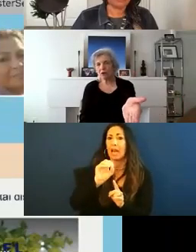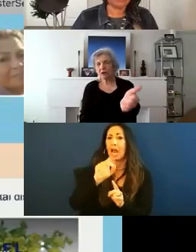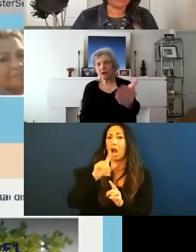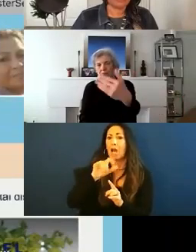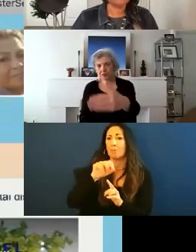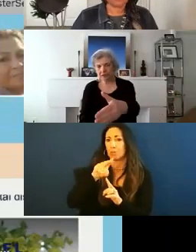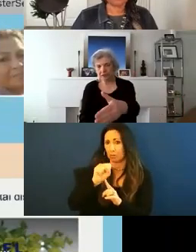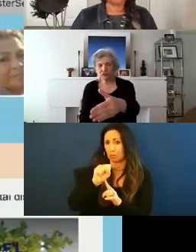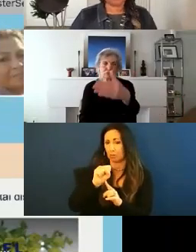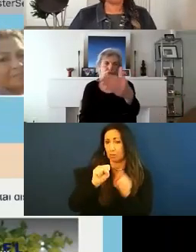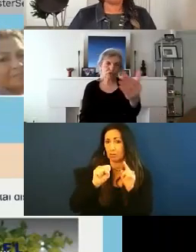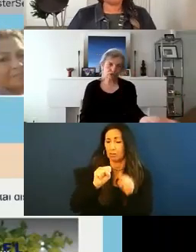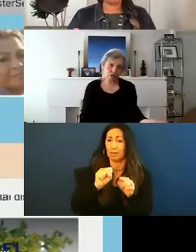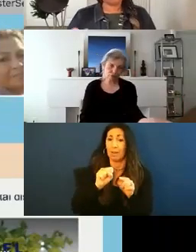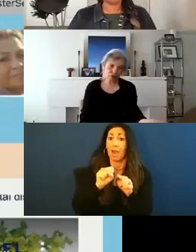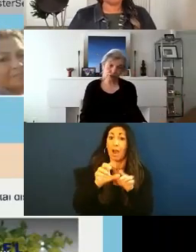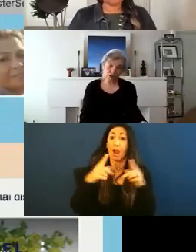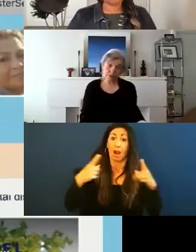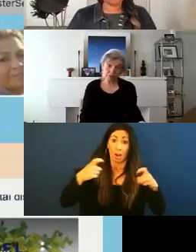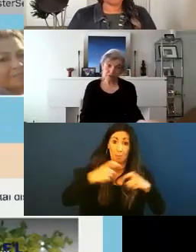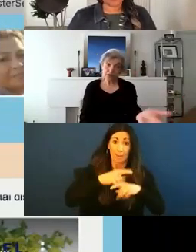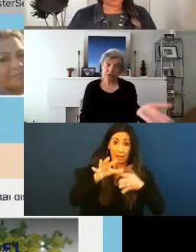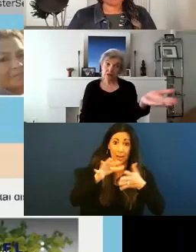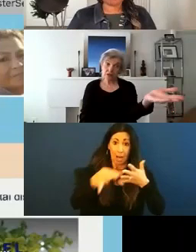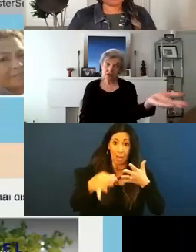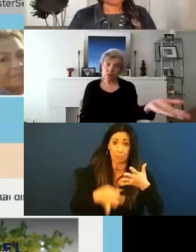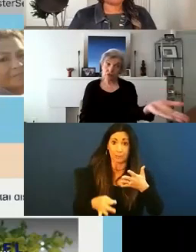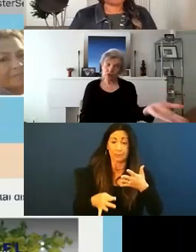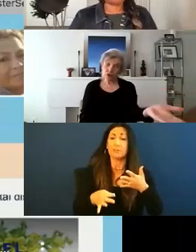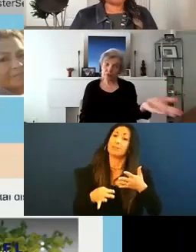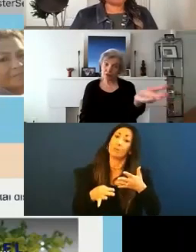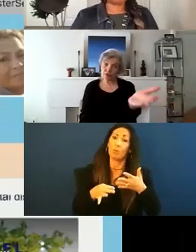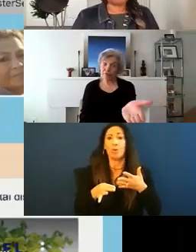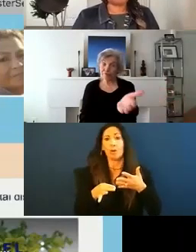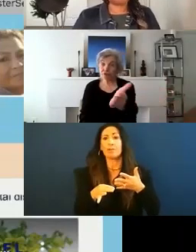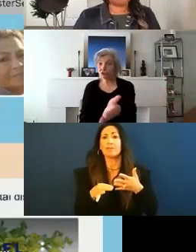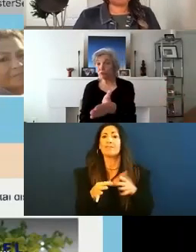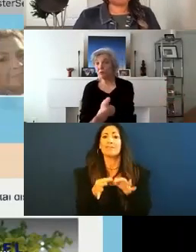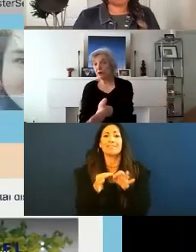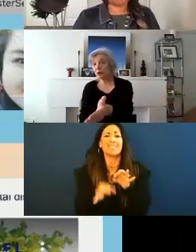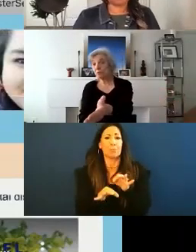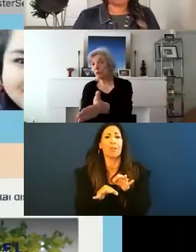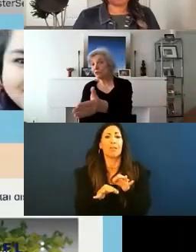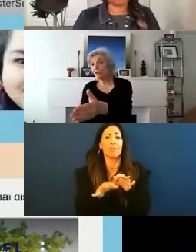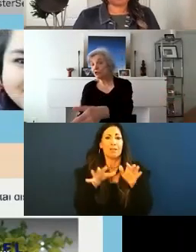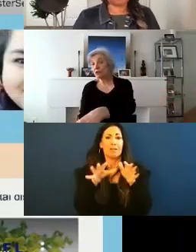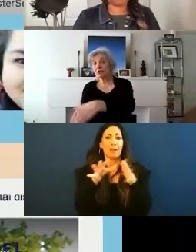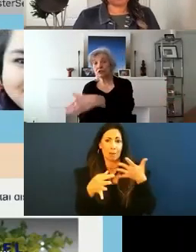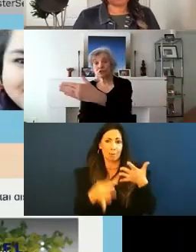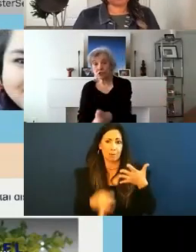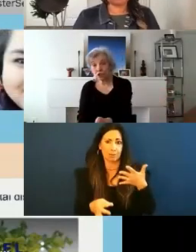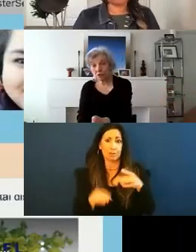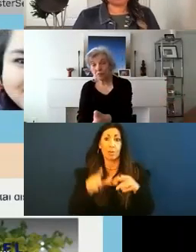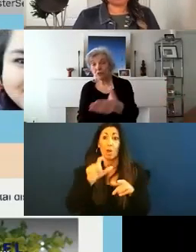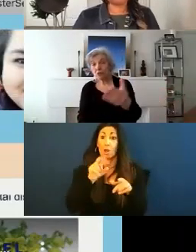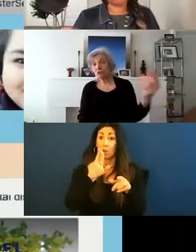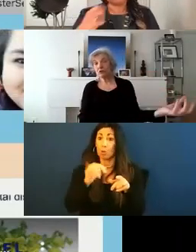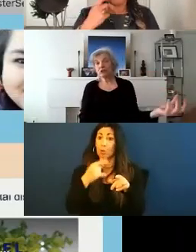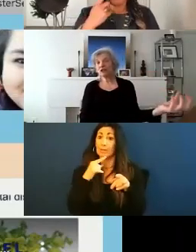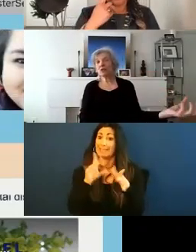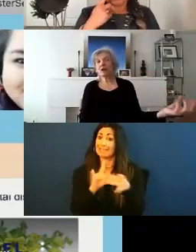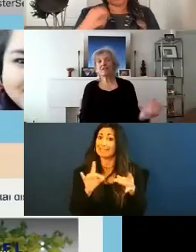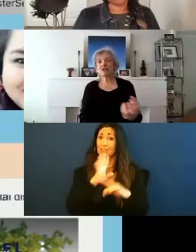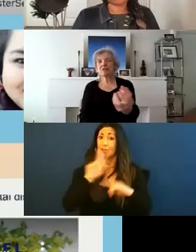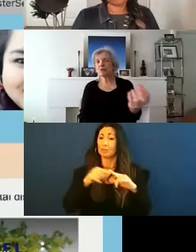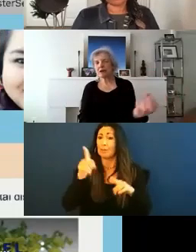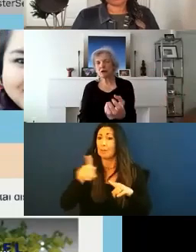more complex to ones that are more simple. Yeah. While Laurie made reference to PowerPoint that you can insert, you